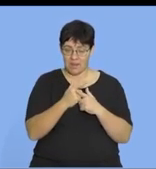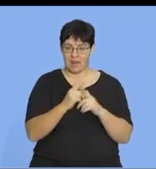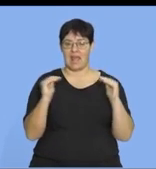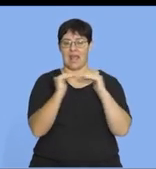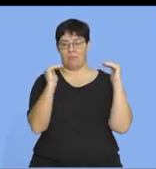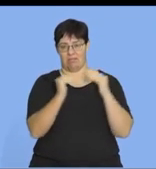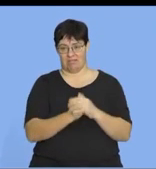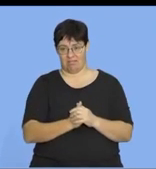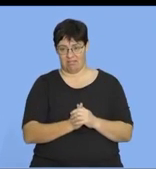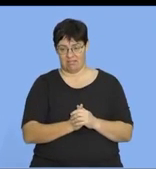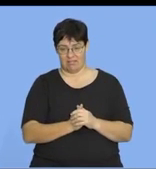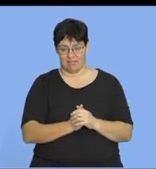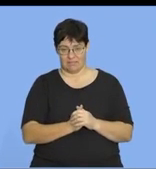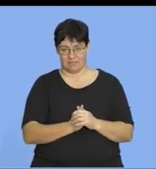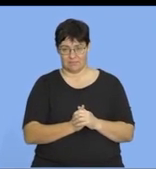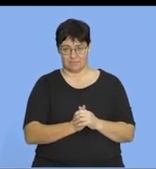equal to.